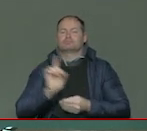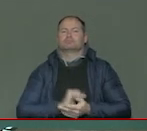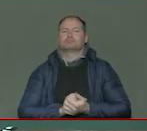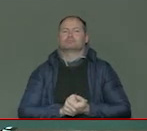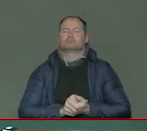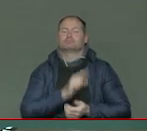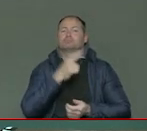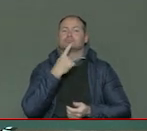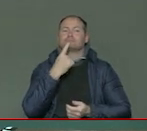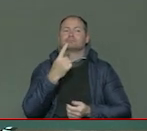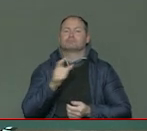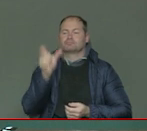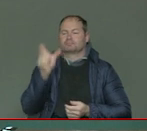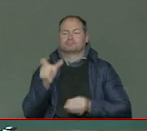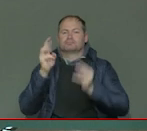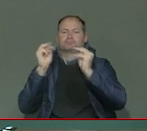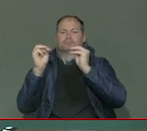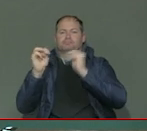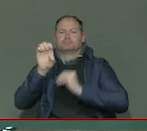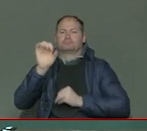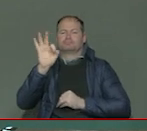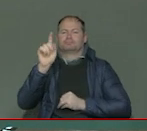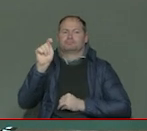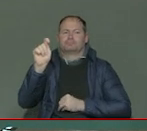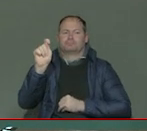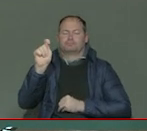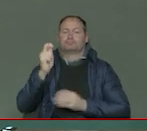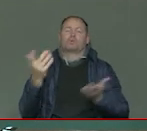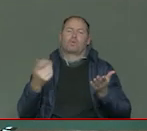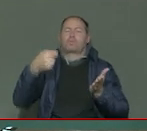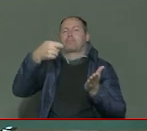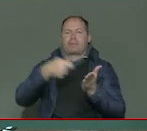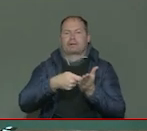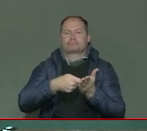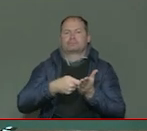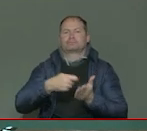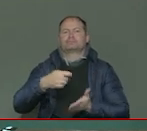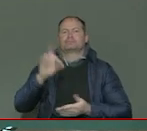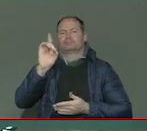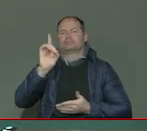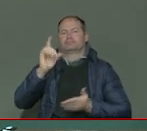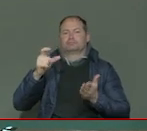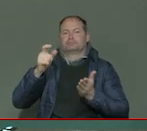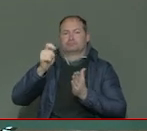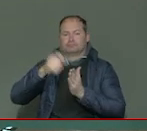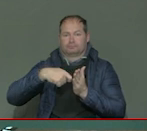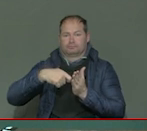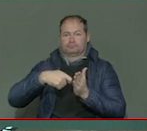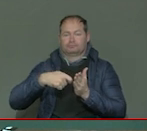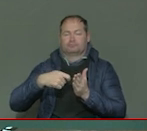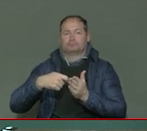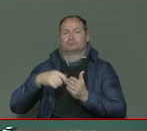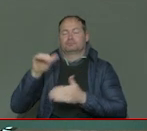the manager made an EFT or a purchase with a debit card after the bank statement